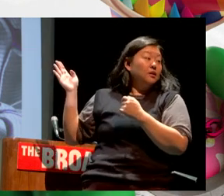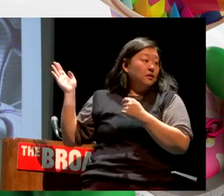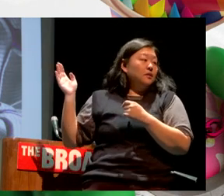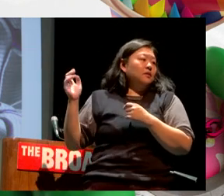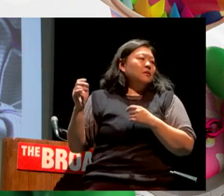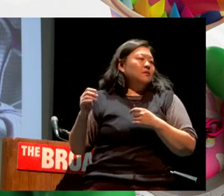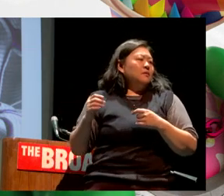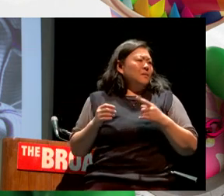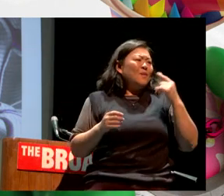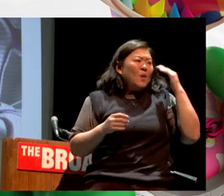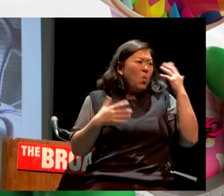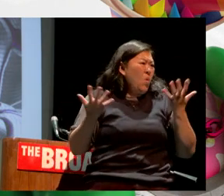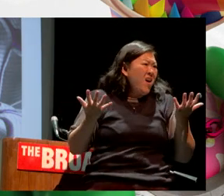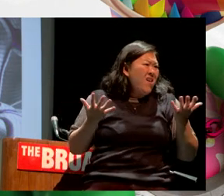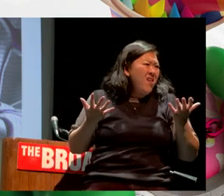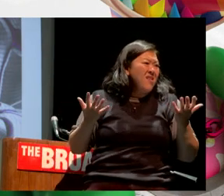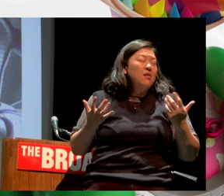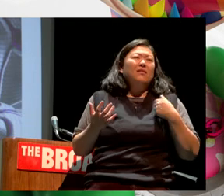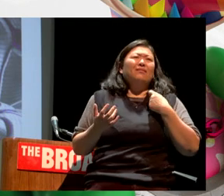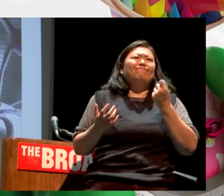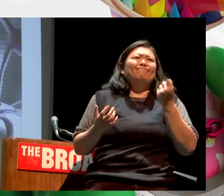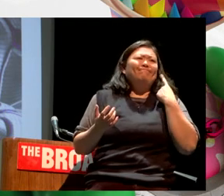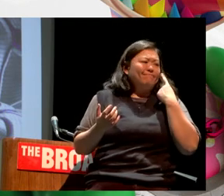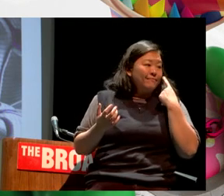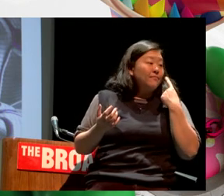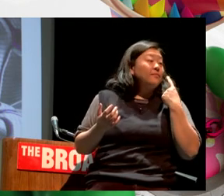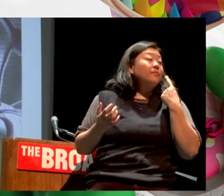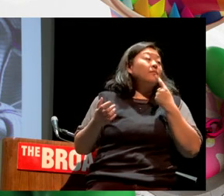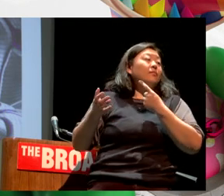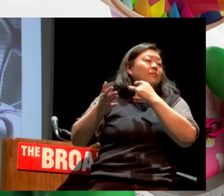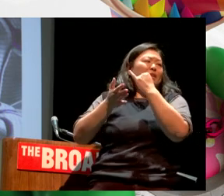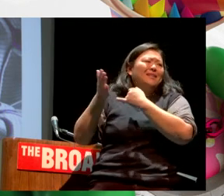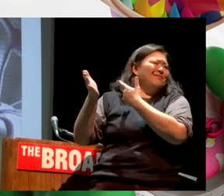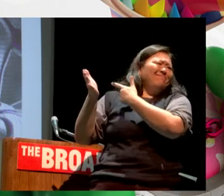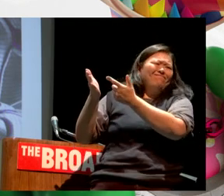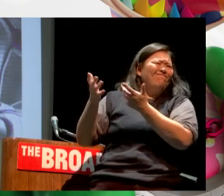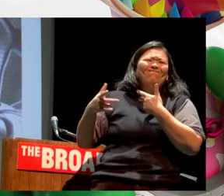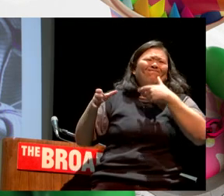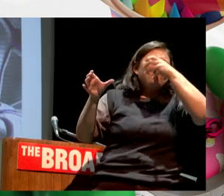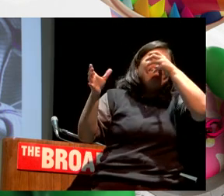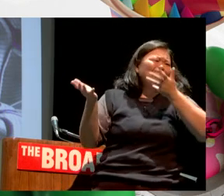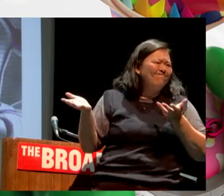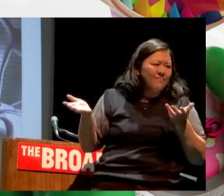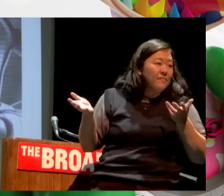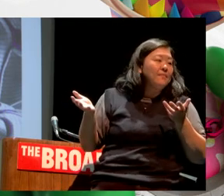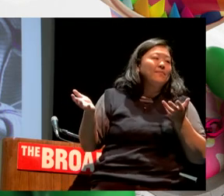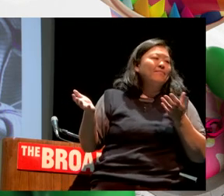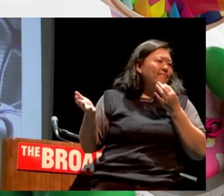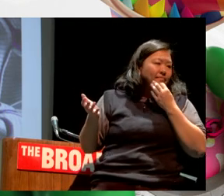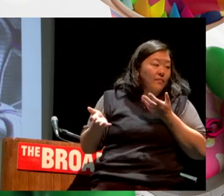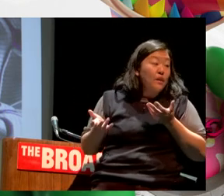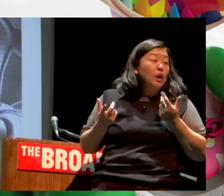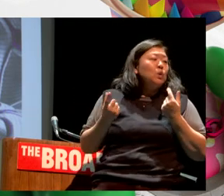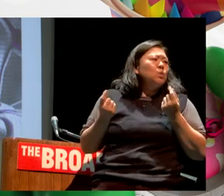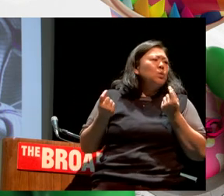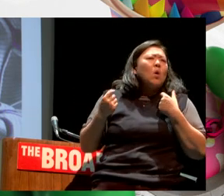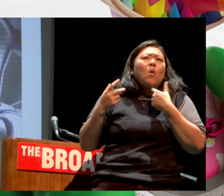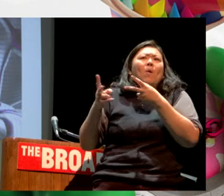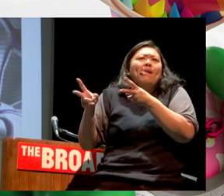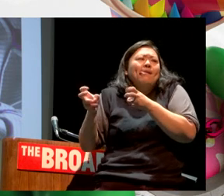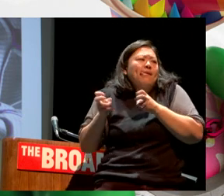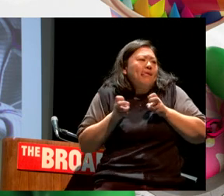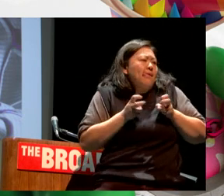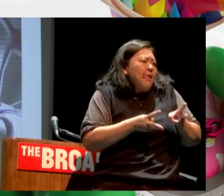know, I understanding for the art history and the art, you know, paintings, and I translated to the painting. That